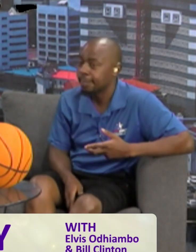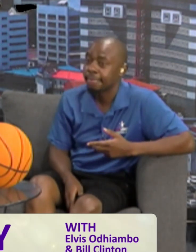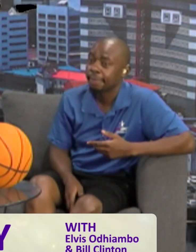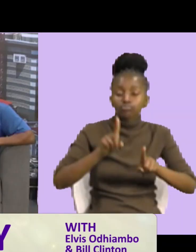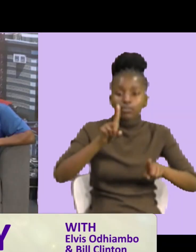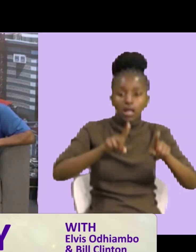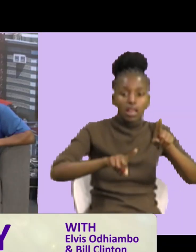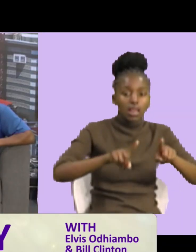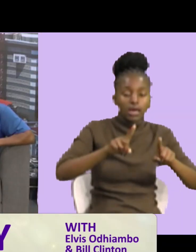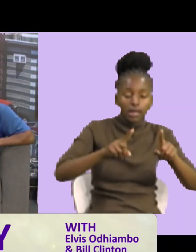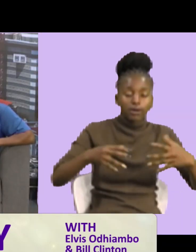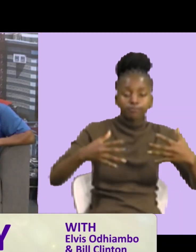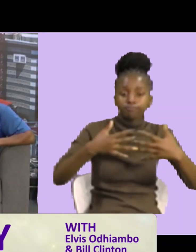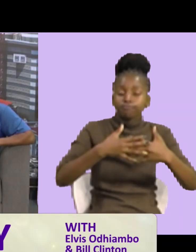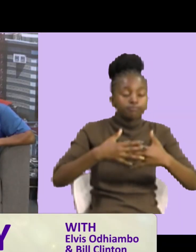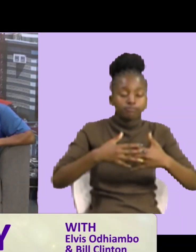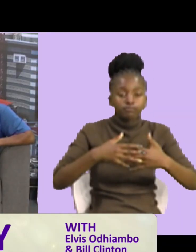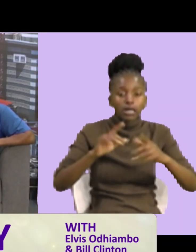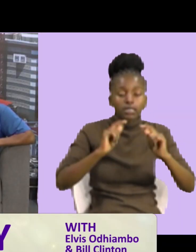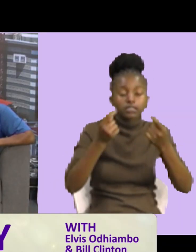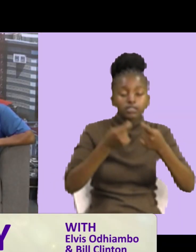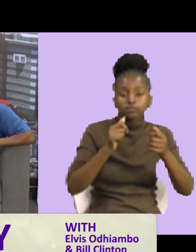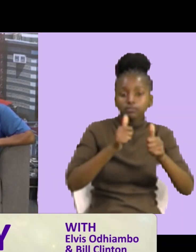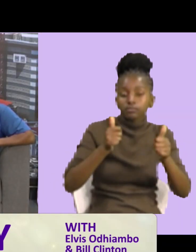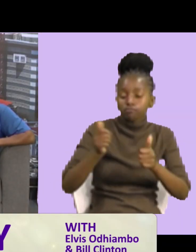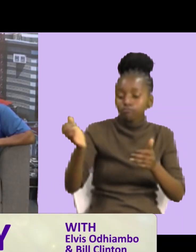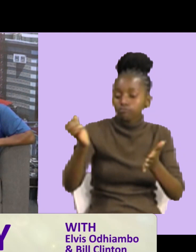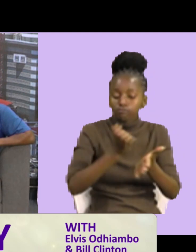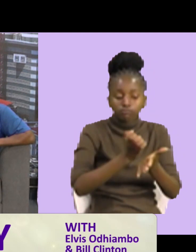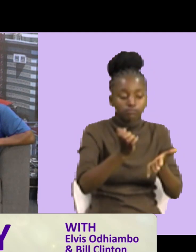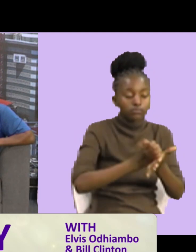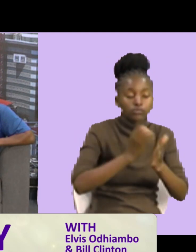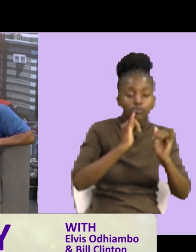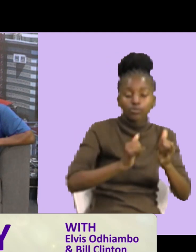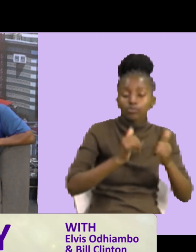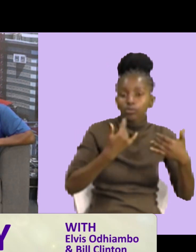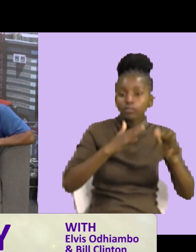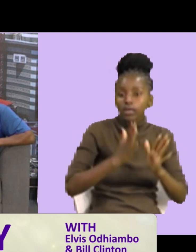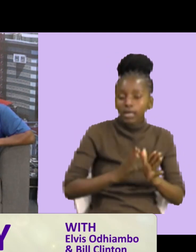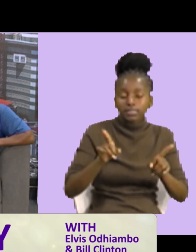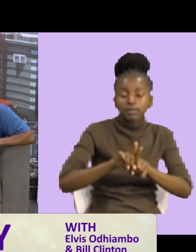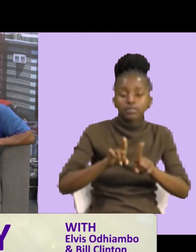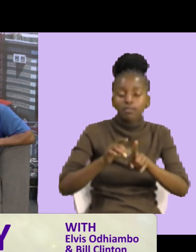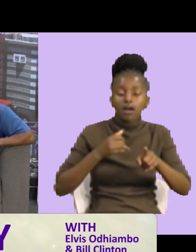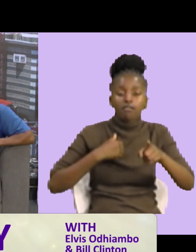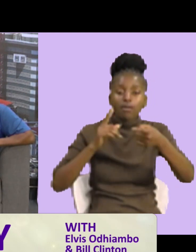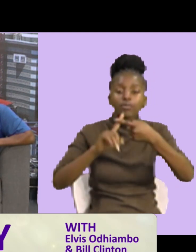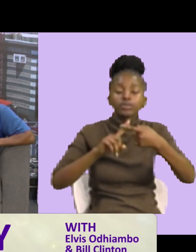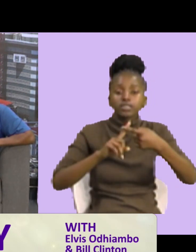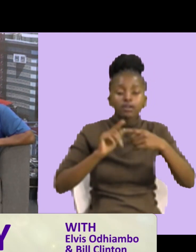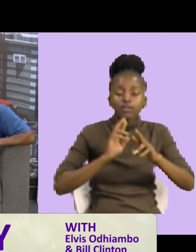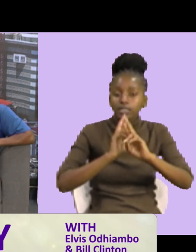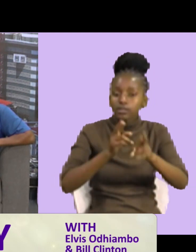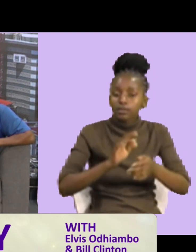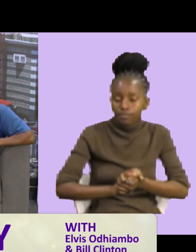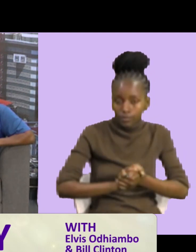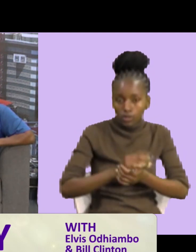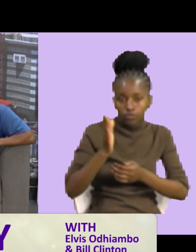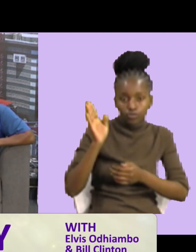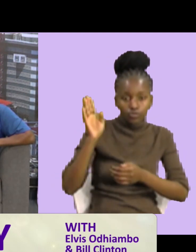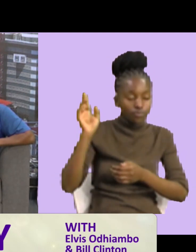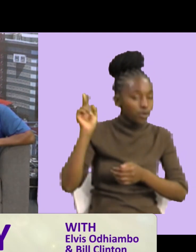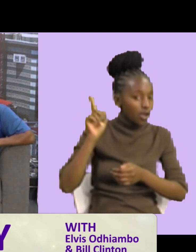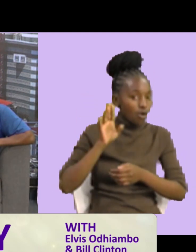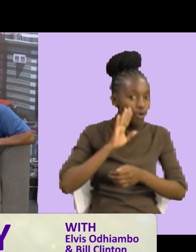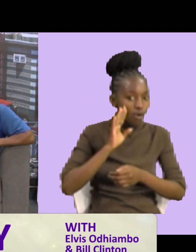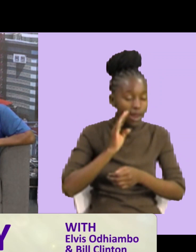well, getting the right players to come in, as far as and get positive results in your perspective. We've seen the likes of Bruno Fernandes. He's a